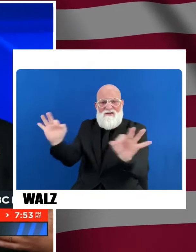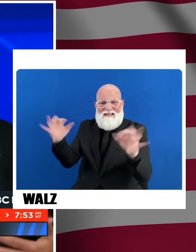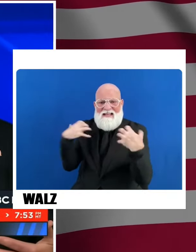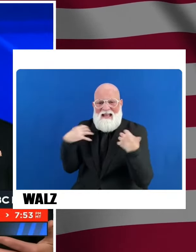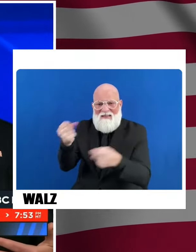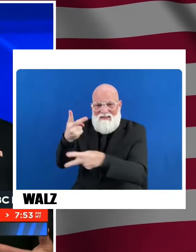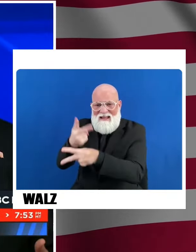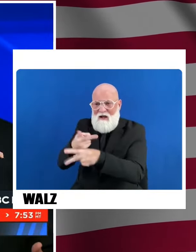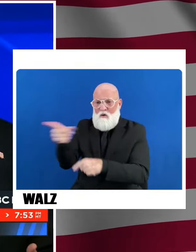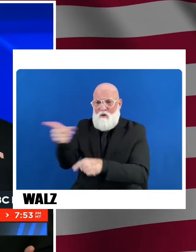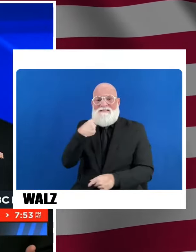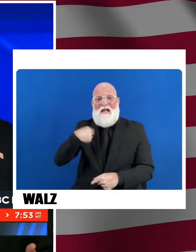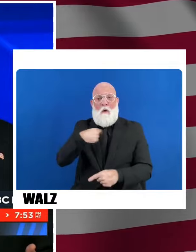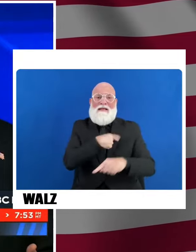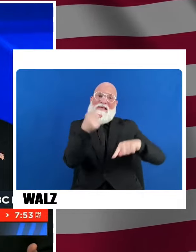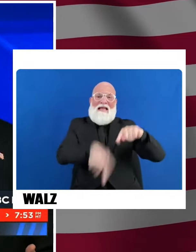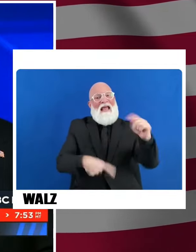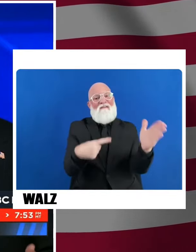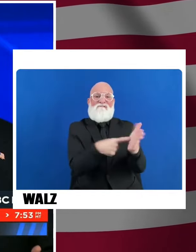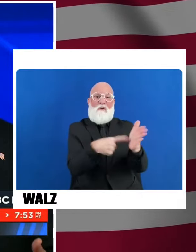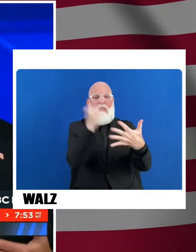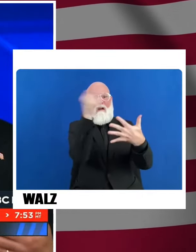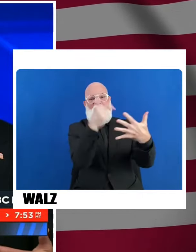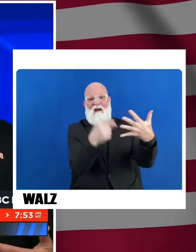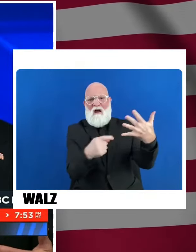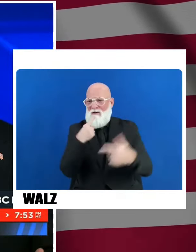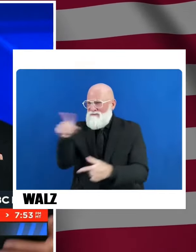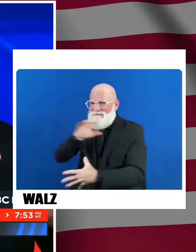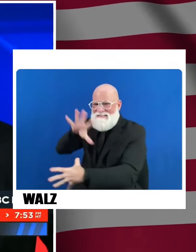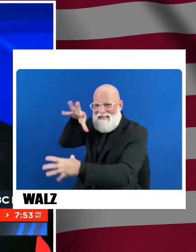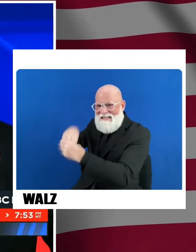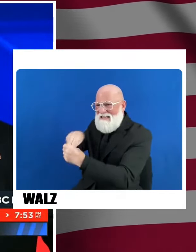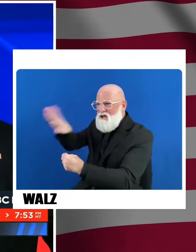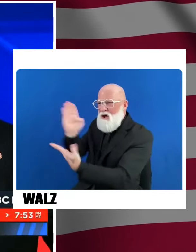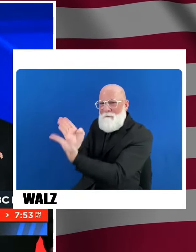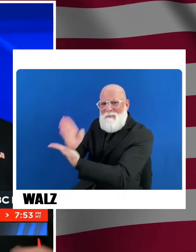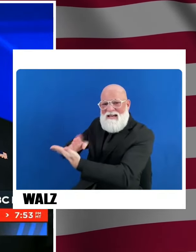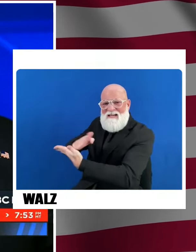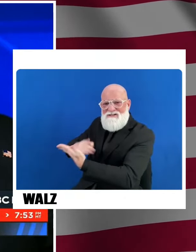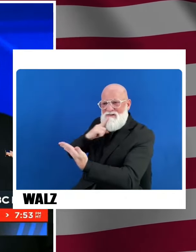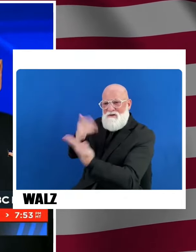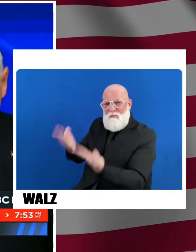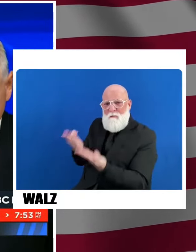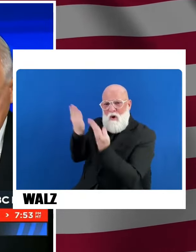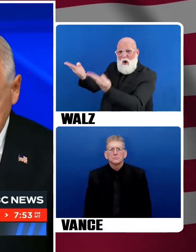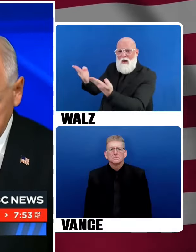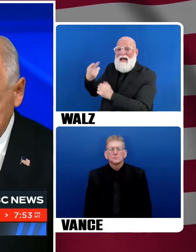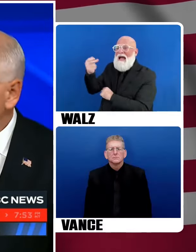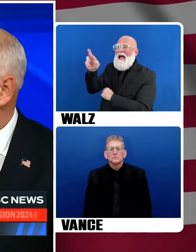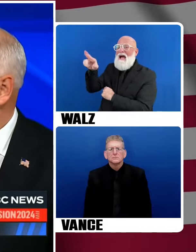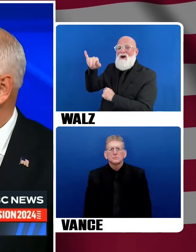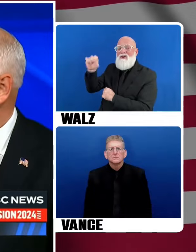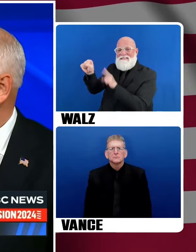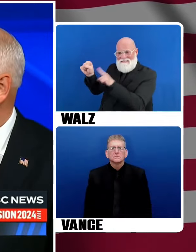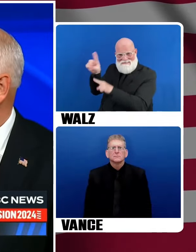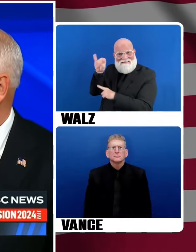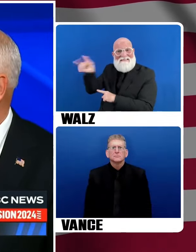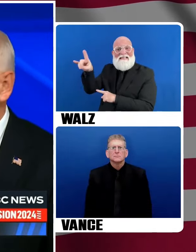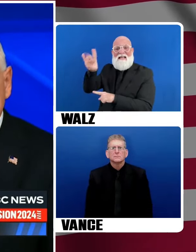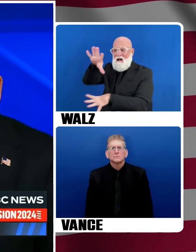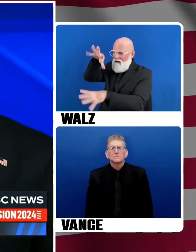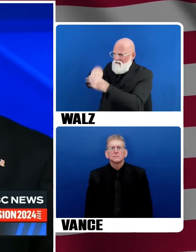not proposing them in your budget. Kamala Harris is proposing them. She's proposing all those things to make life easier for families. I asked a specific question, Governor. You gave